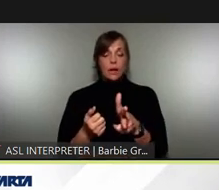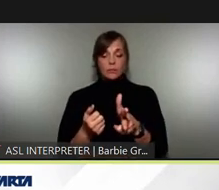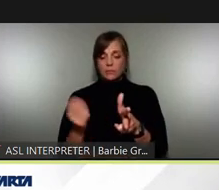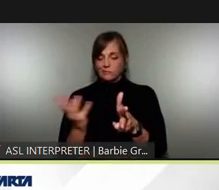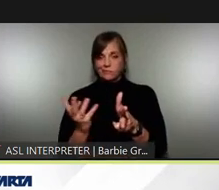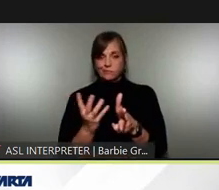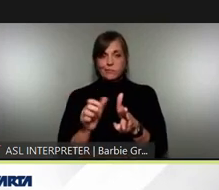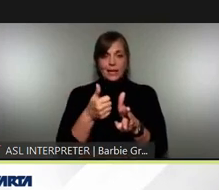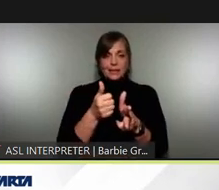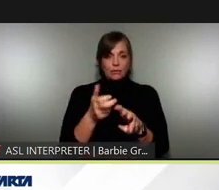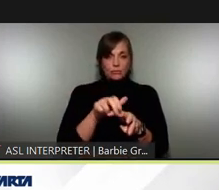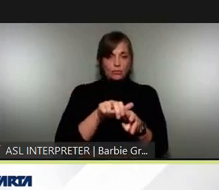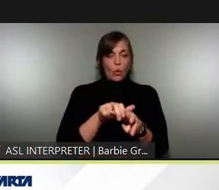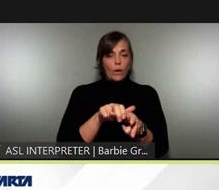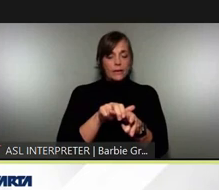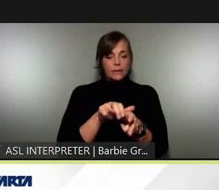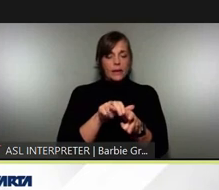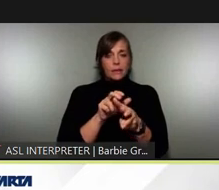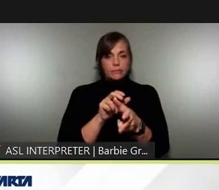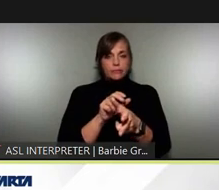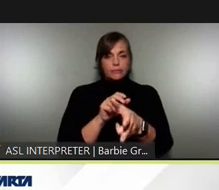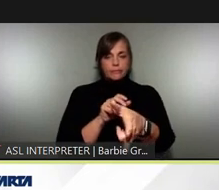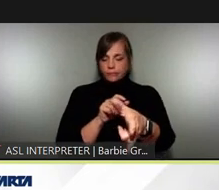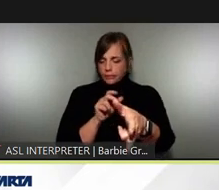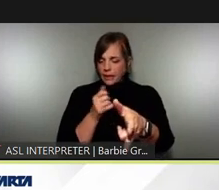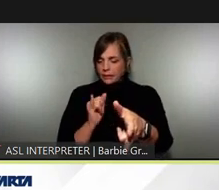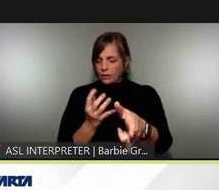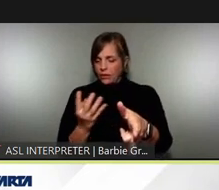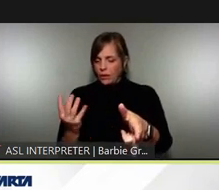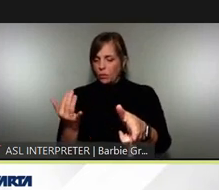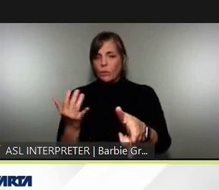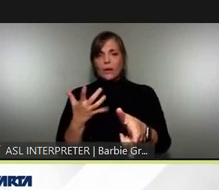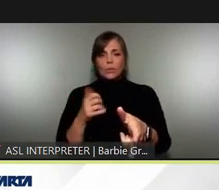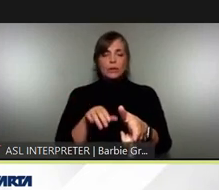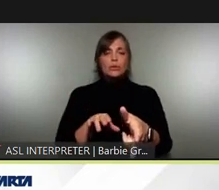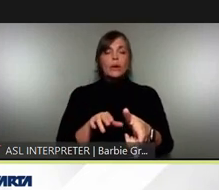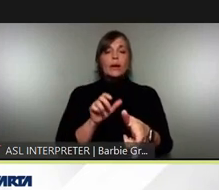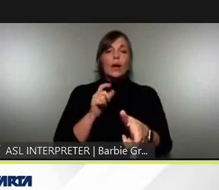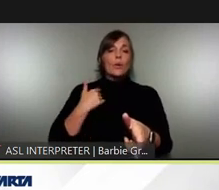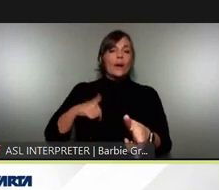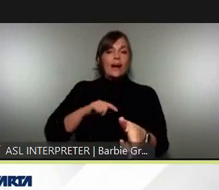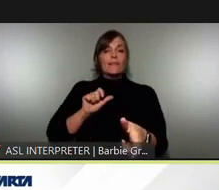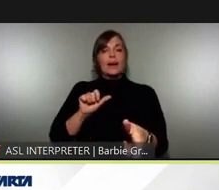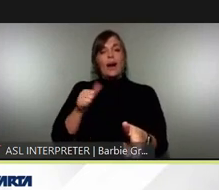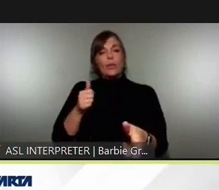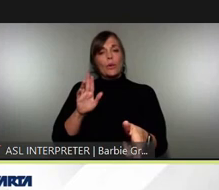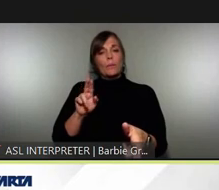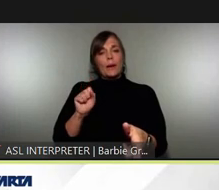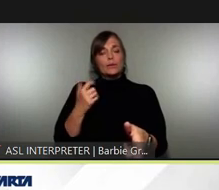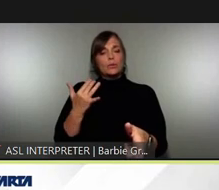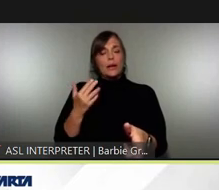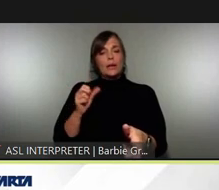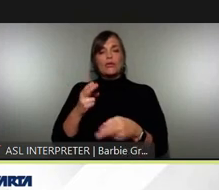more passengers to board, well, there are other buses sitting around the corner. We refer to those as shadow buses. And a shadow bus